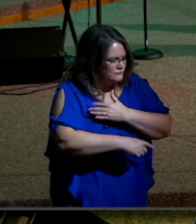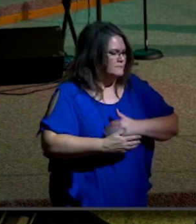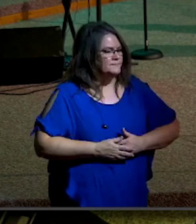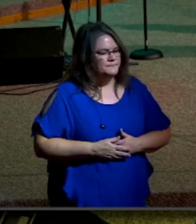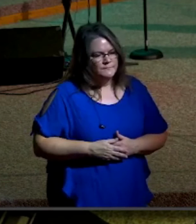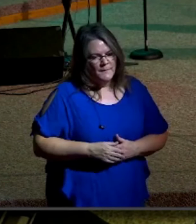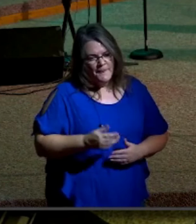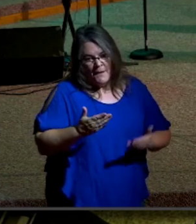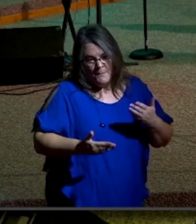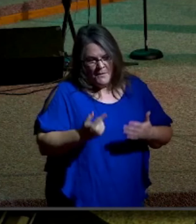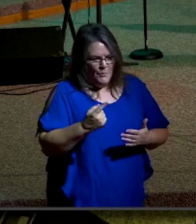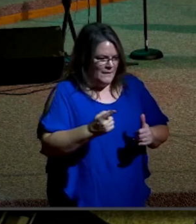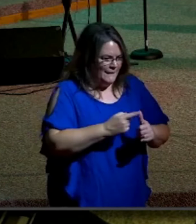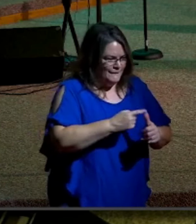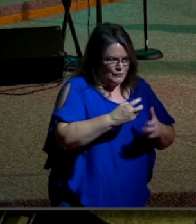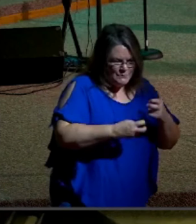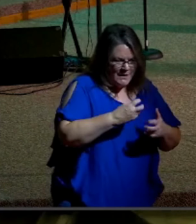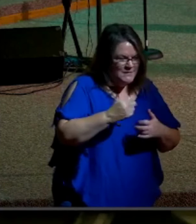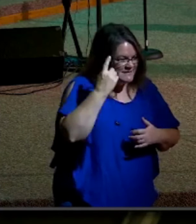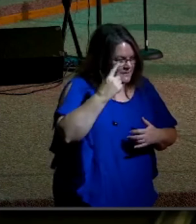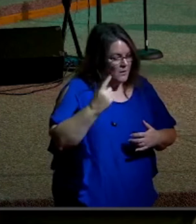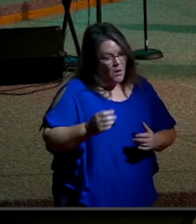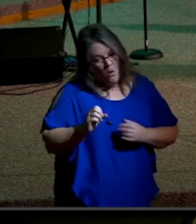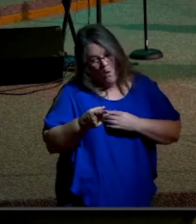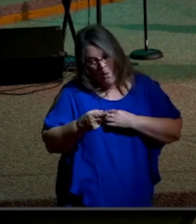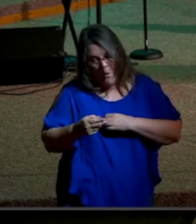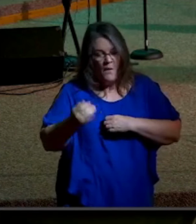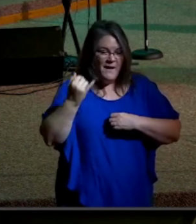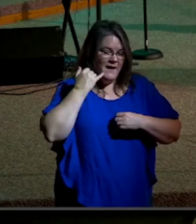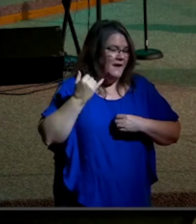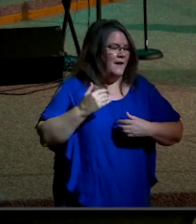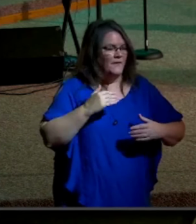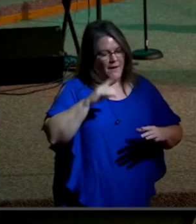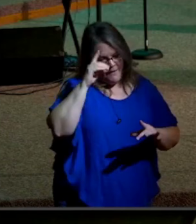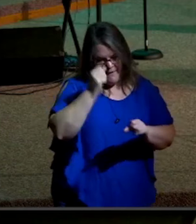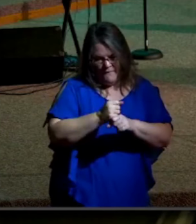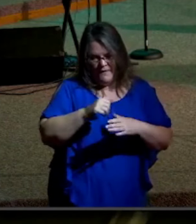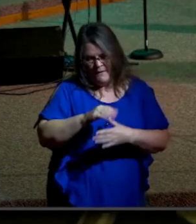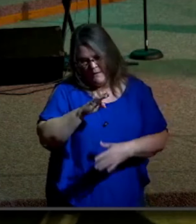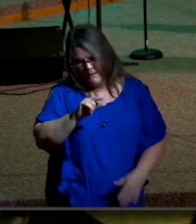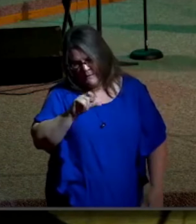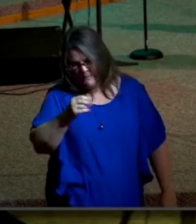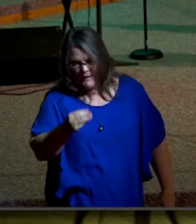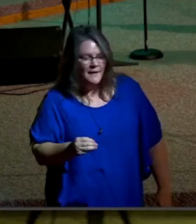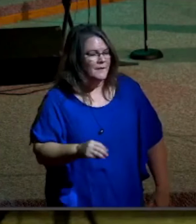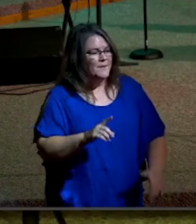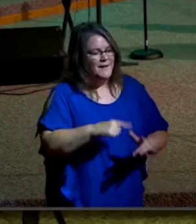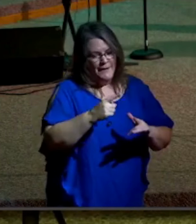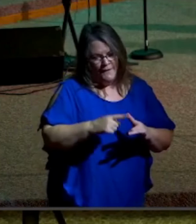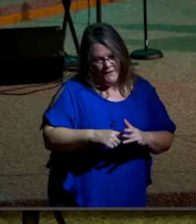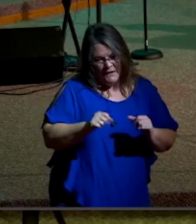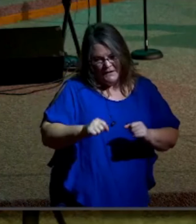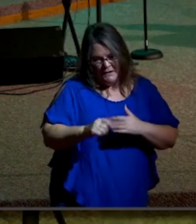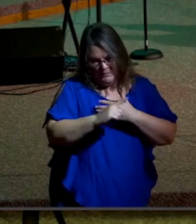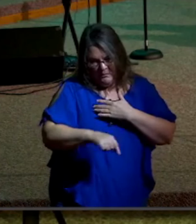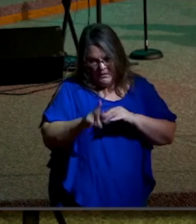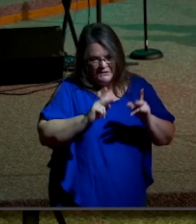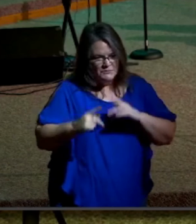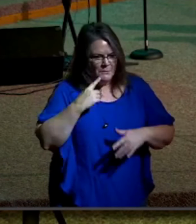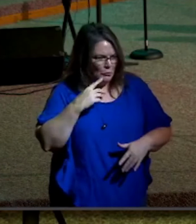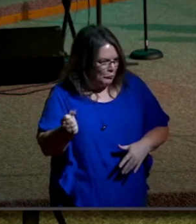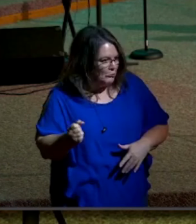problems there. He was thinking that, oh, if I put my faith in Balaam, then he can curse these people, right? He was putting his trust in